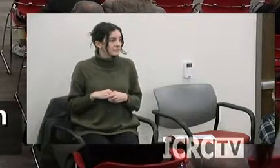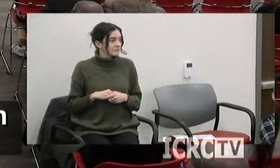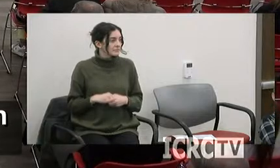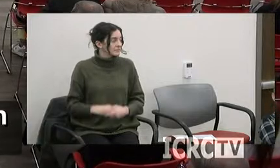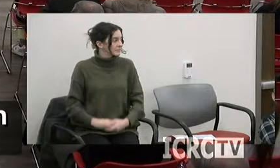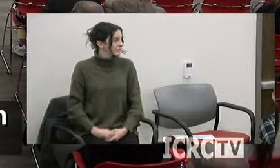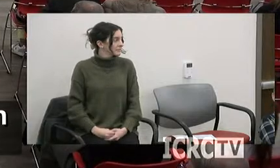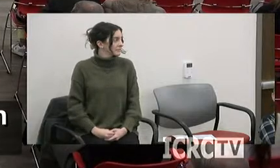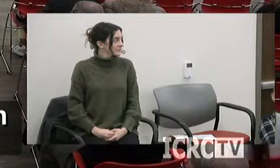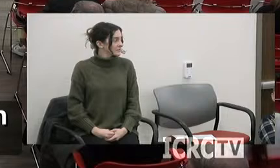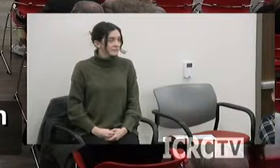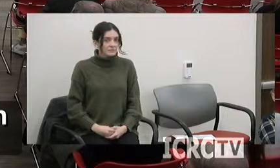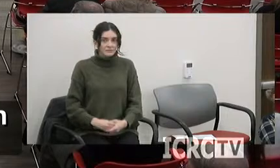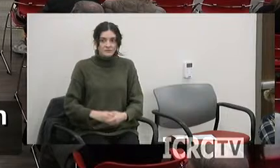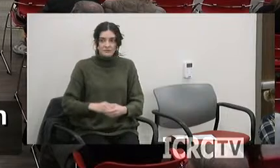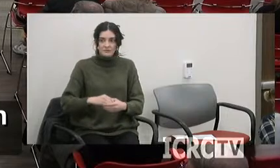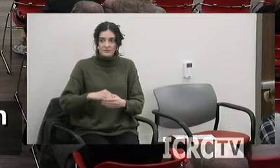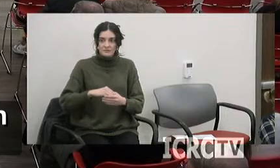Either or.